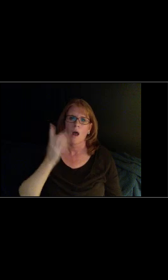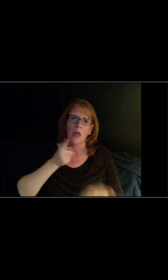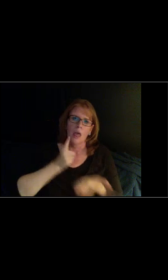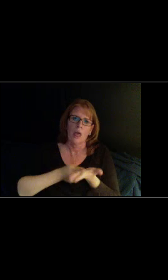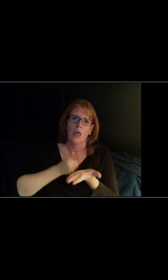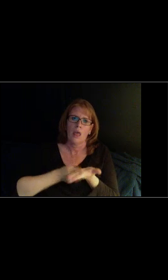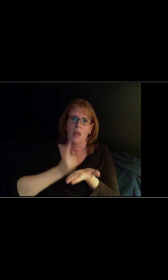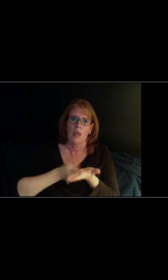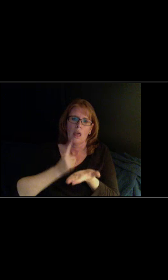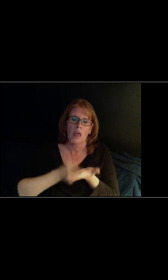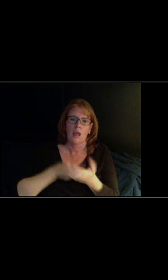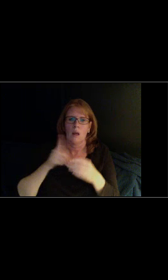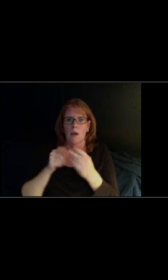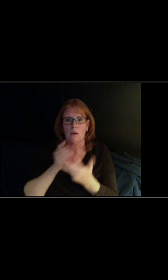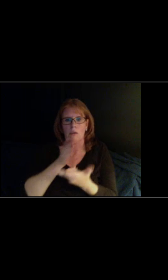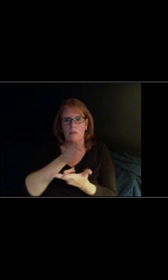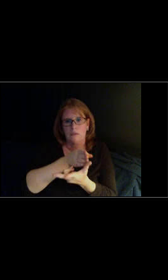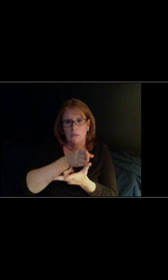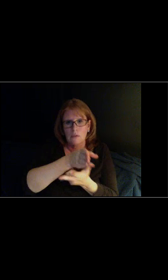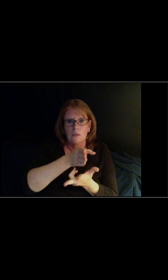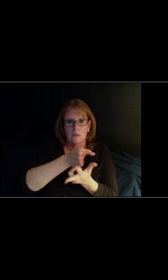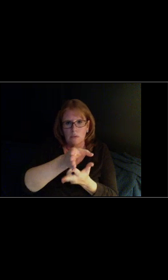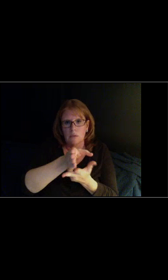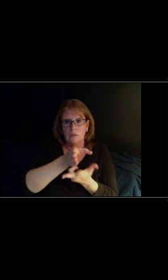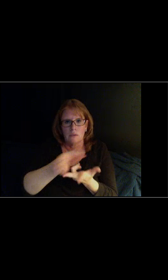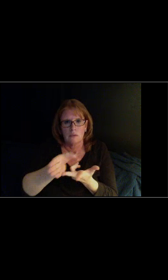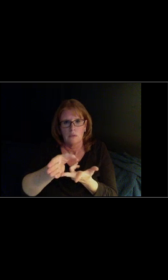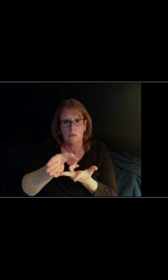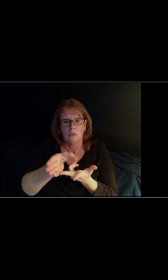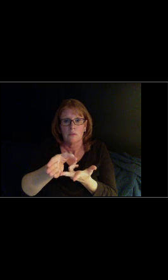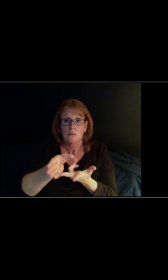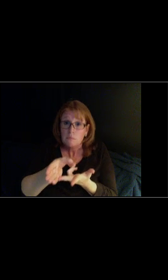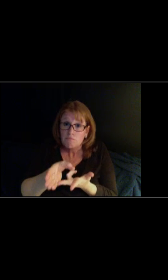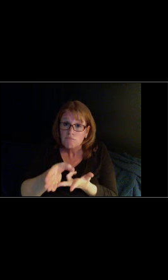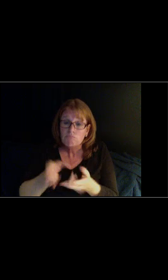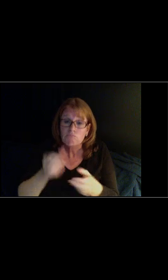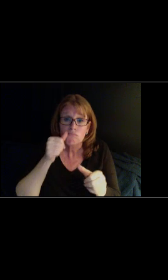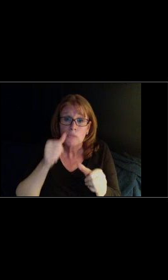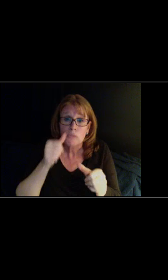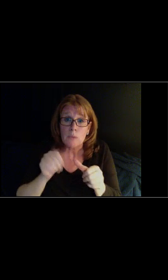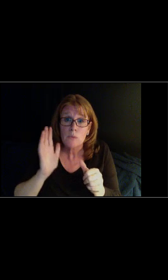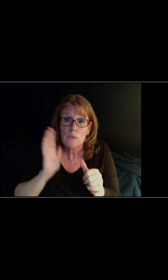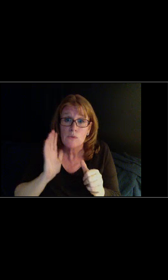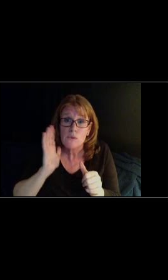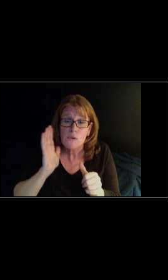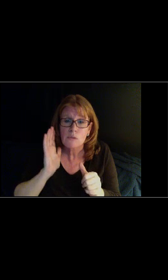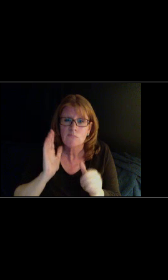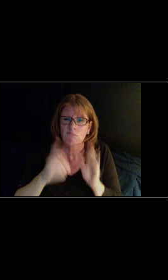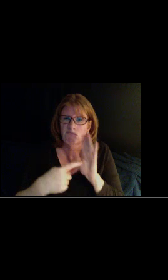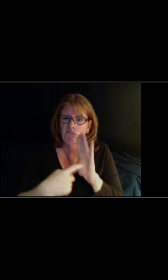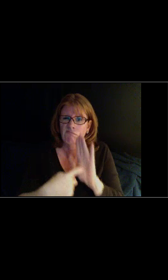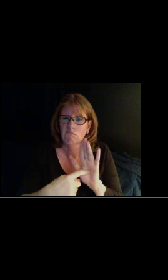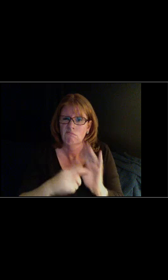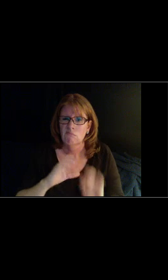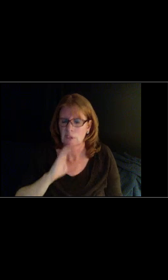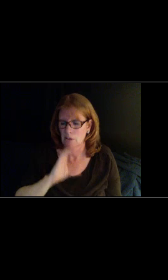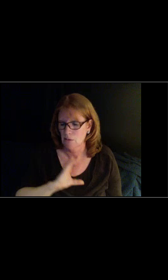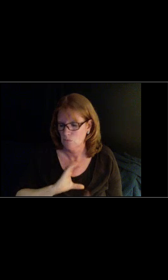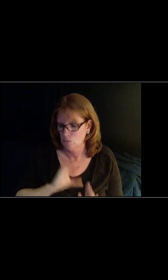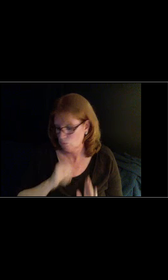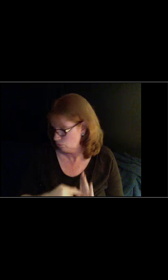So I know many of you may be sitting there going, why are we talking about this? And why are we putting these things into 3